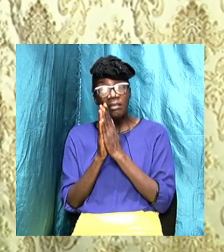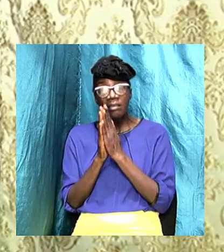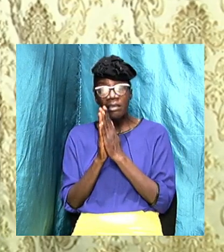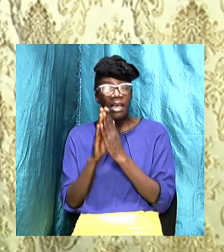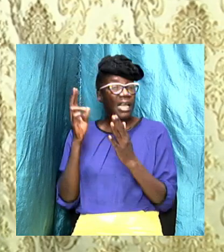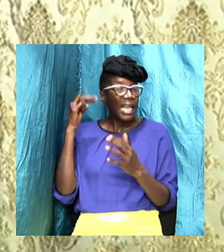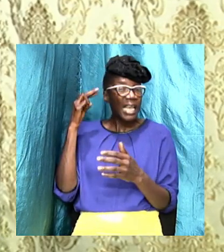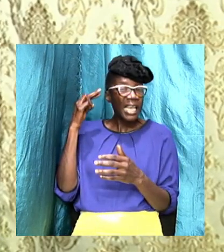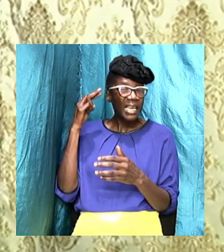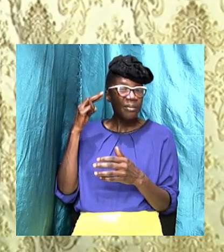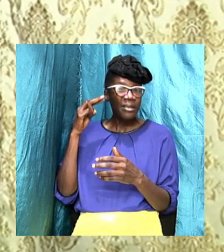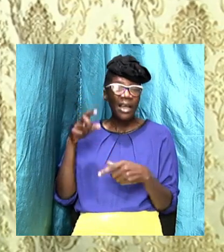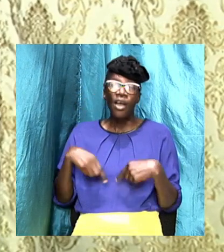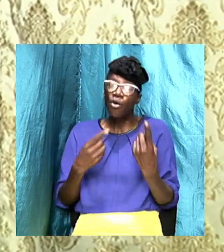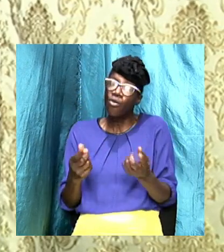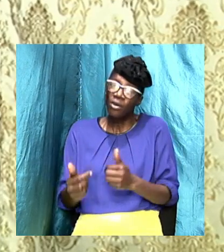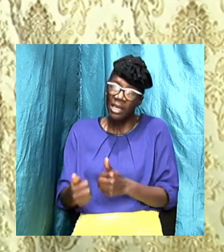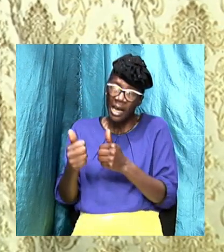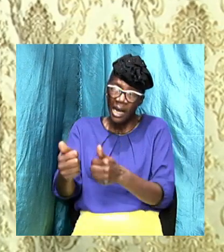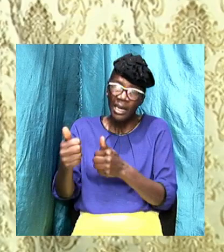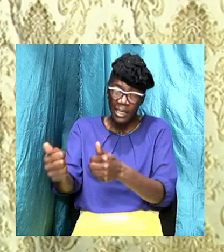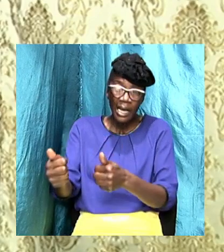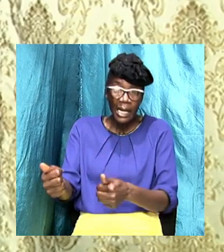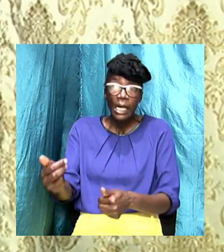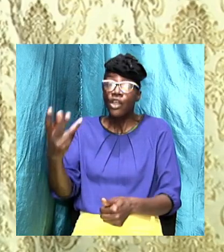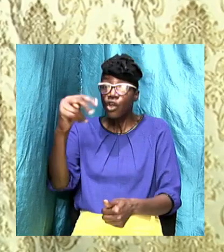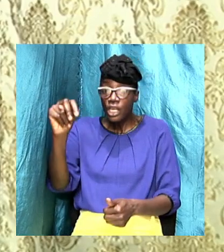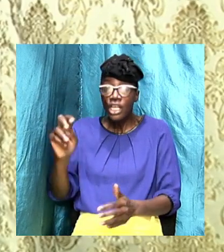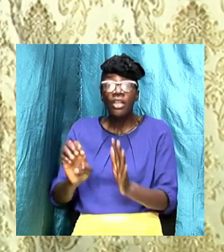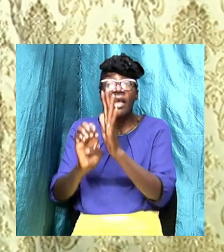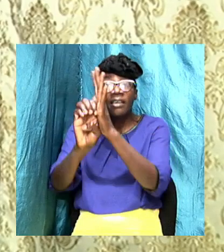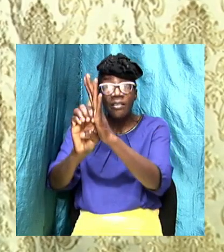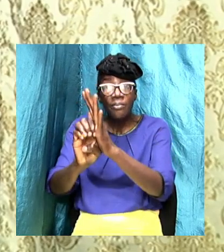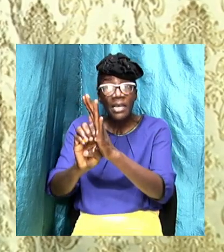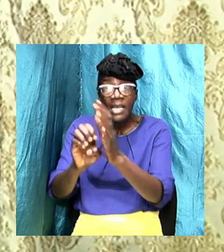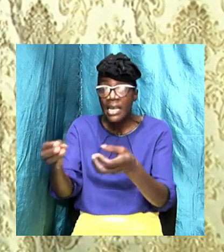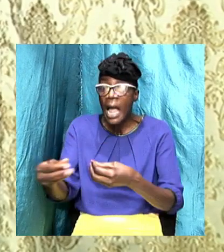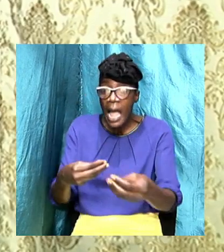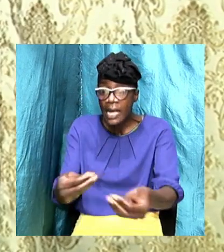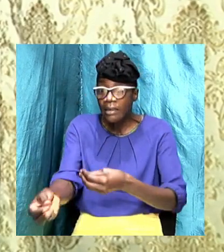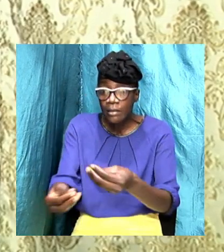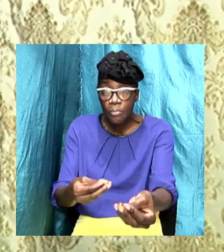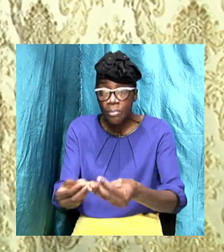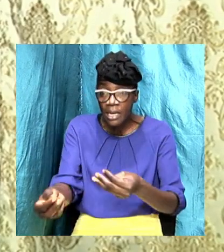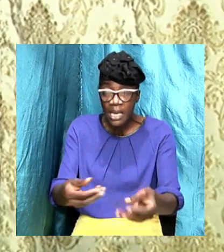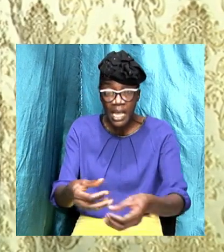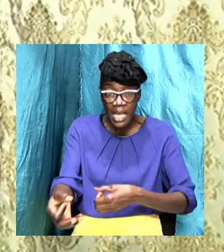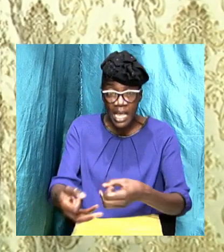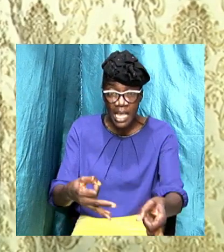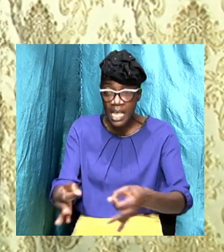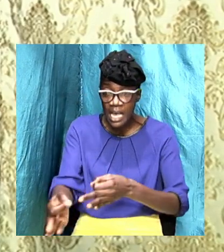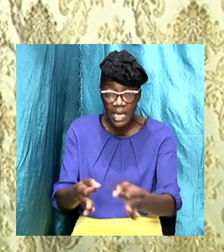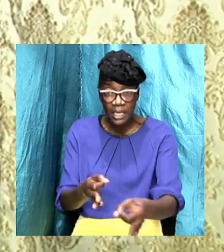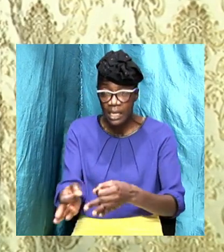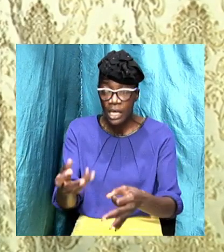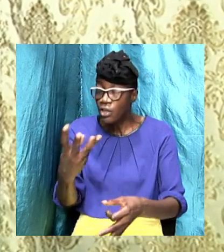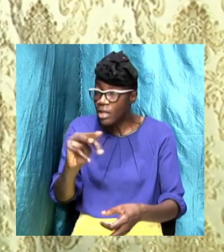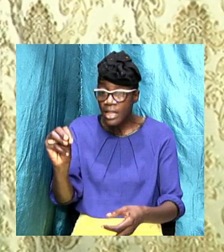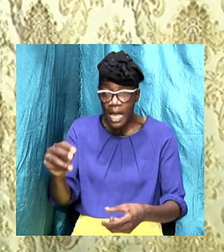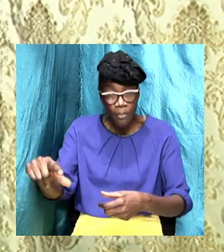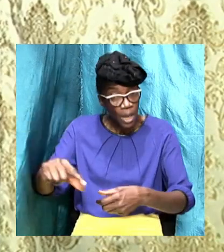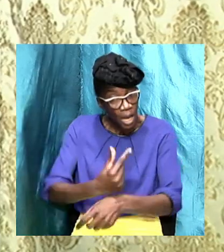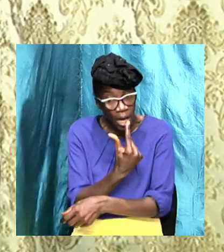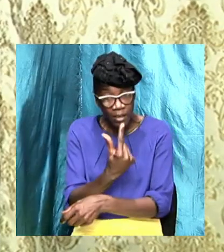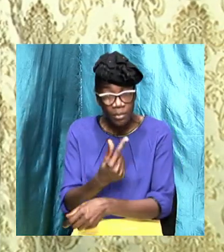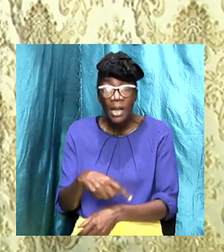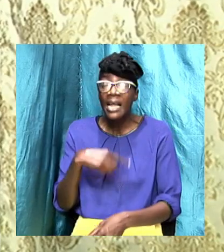hear them say, boy, they will just go to the altar. You need to explain to them the gospel and explain to them what it takes for